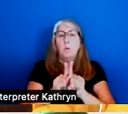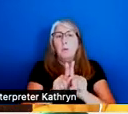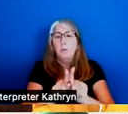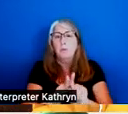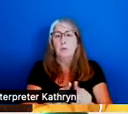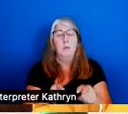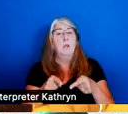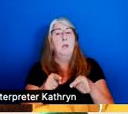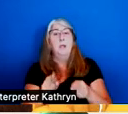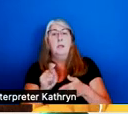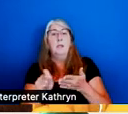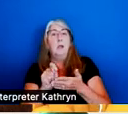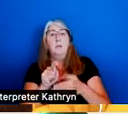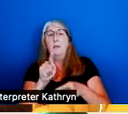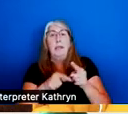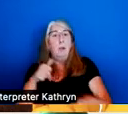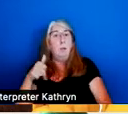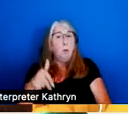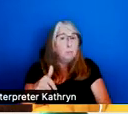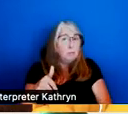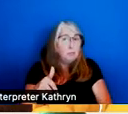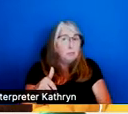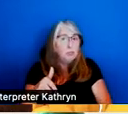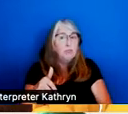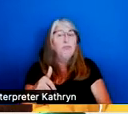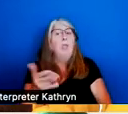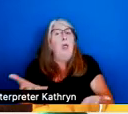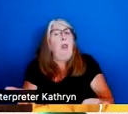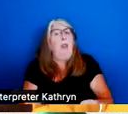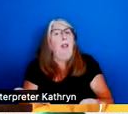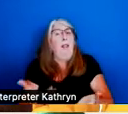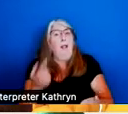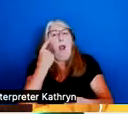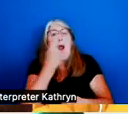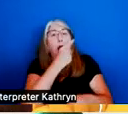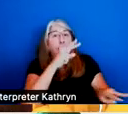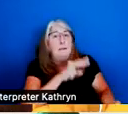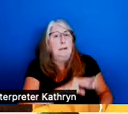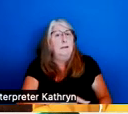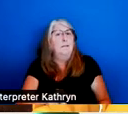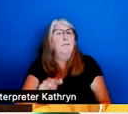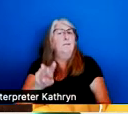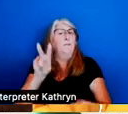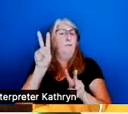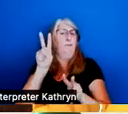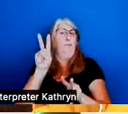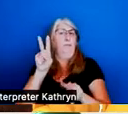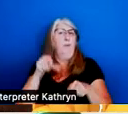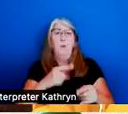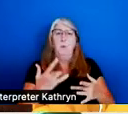in times when we cannot walk, lift our weary eyes from the trench of